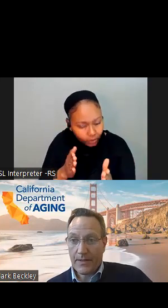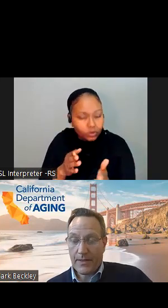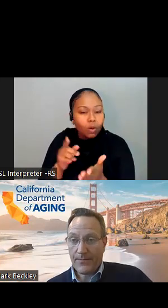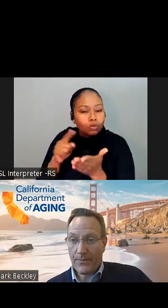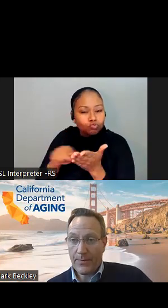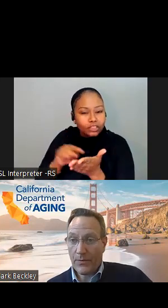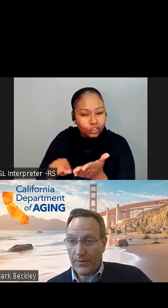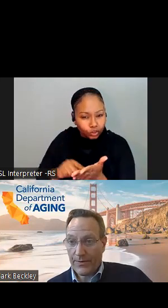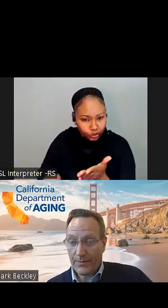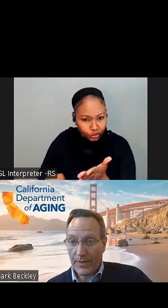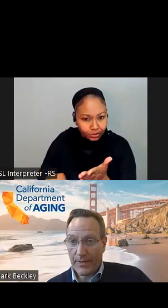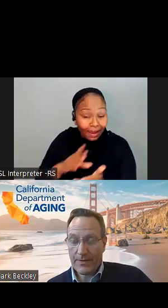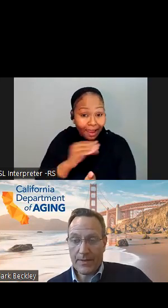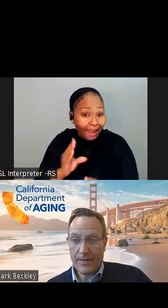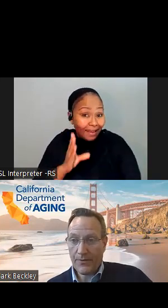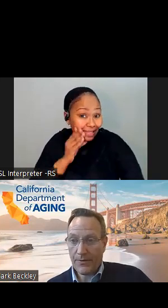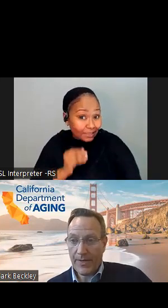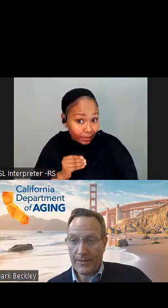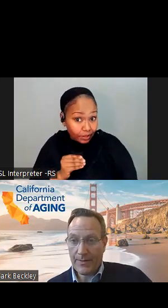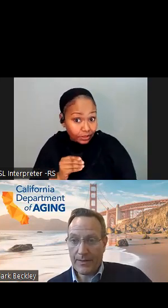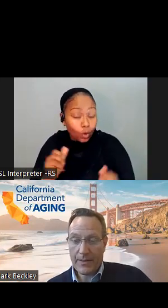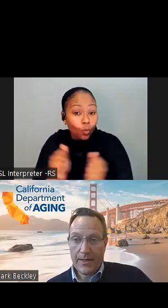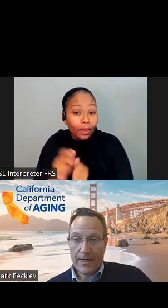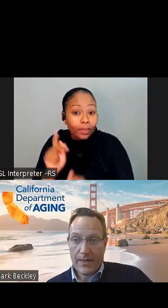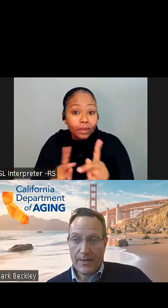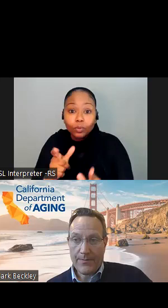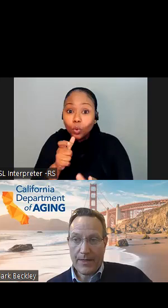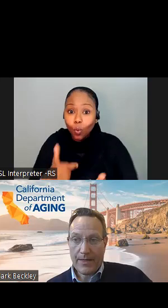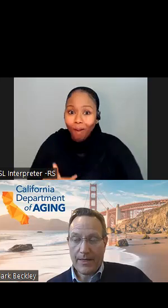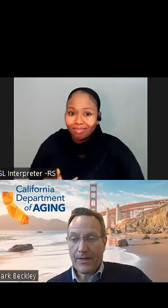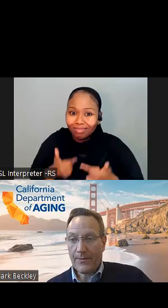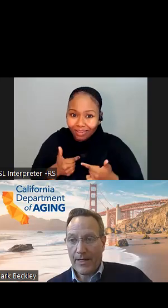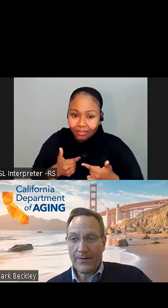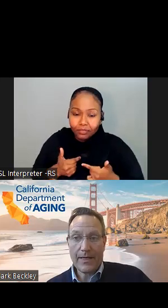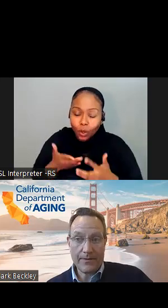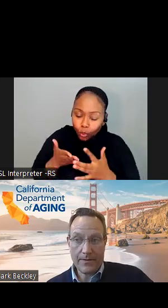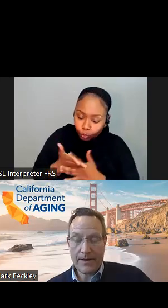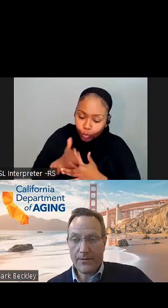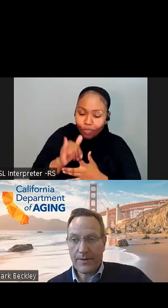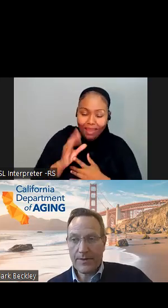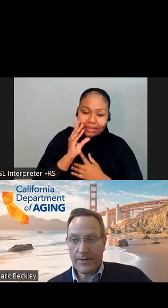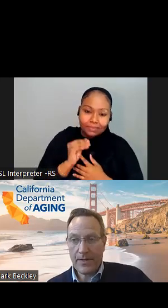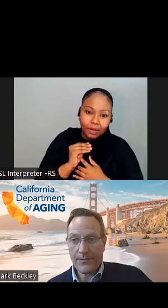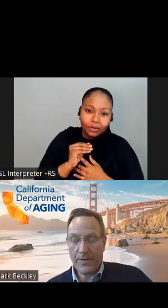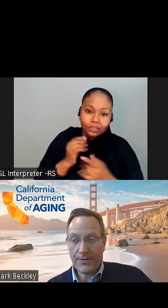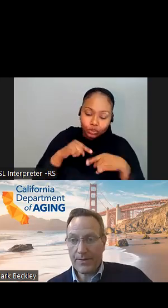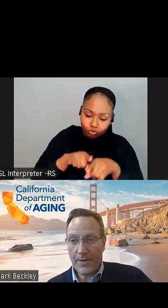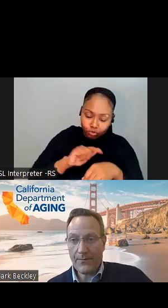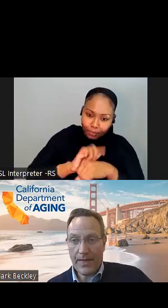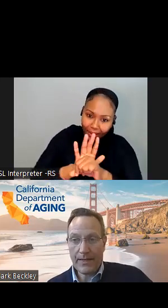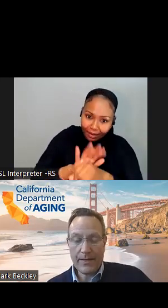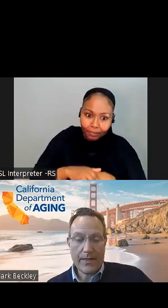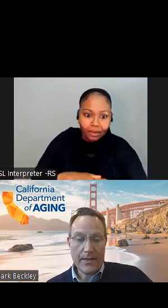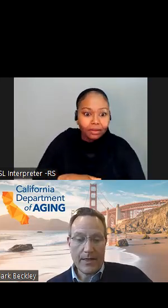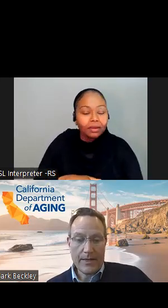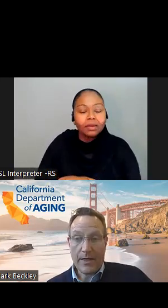experience from people with lived experience through the pandemic, and the impact that, existing health policies may